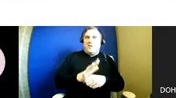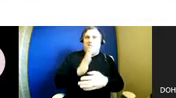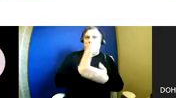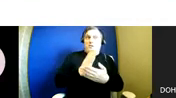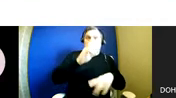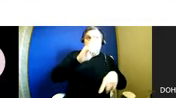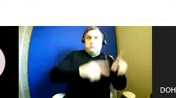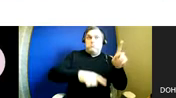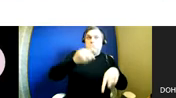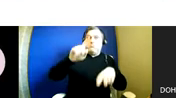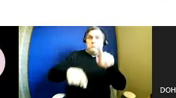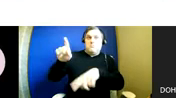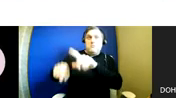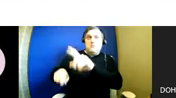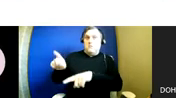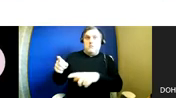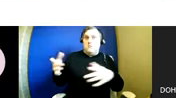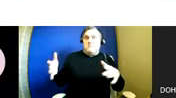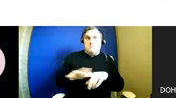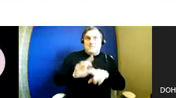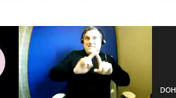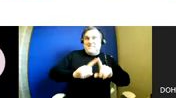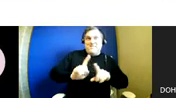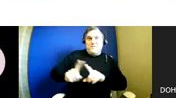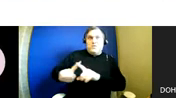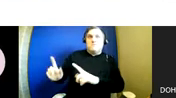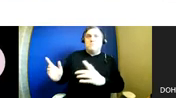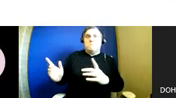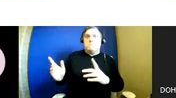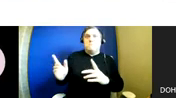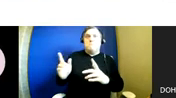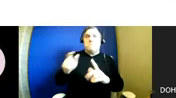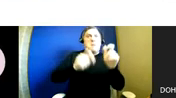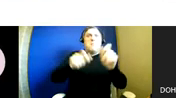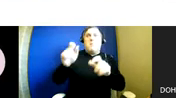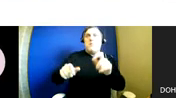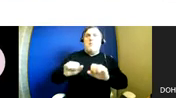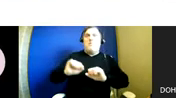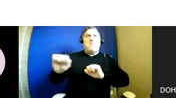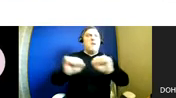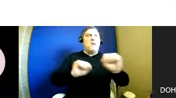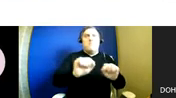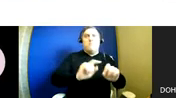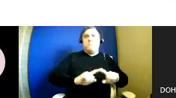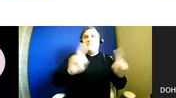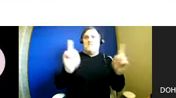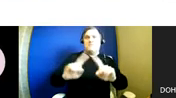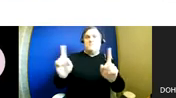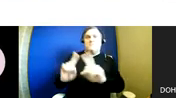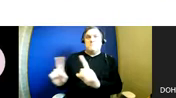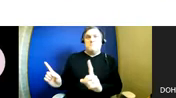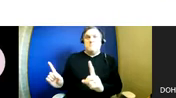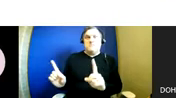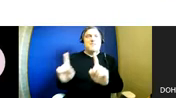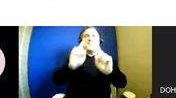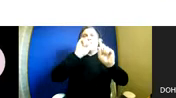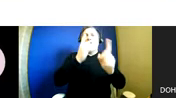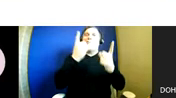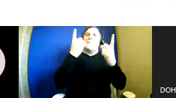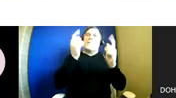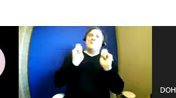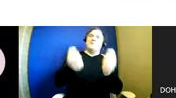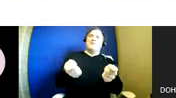diverse illness. It's incredibly diverse syndrome, and it affects people in incredibly different ways. So there's no standardized